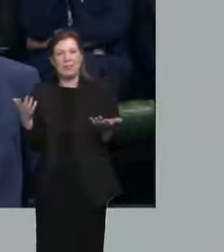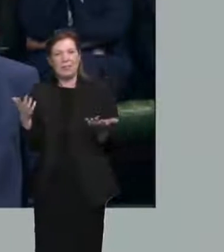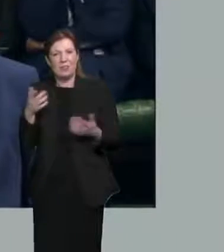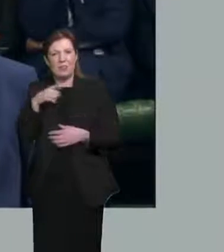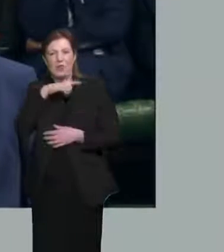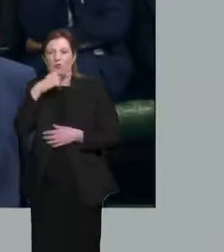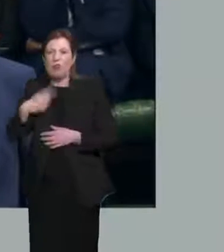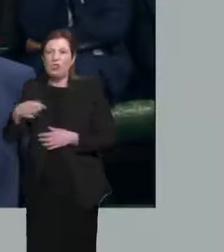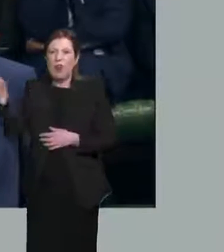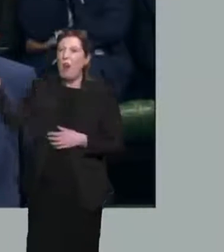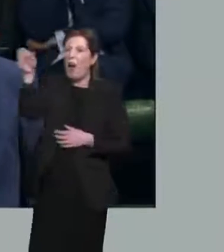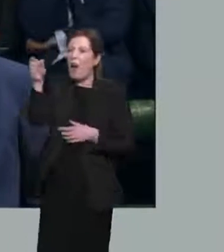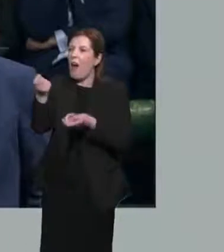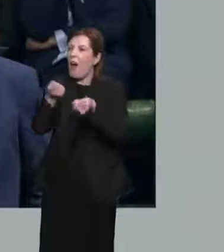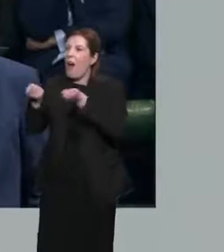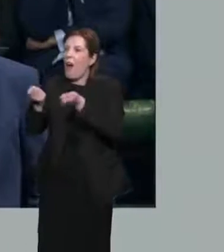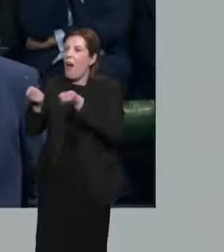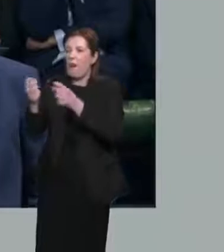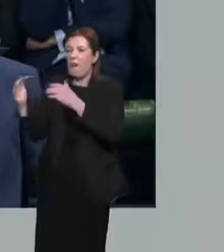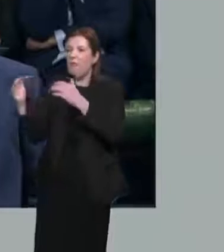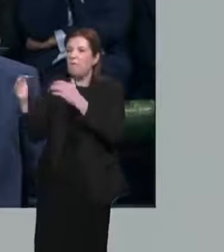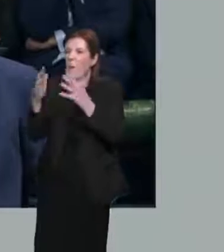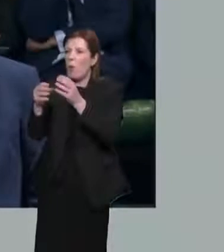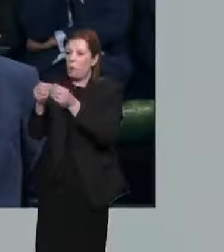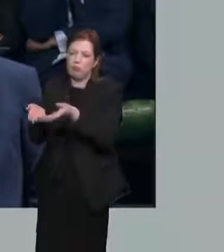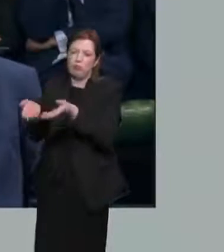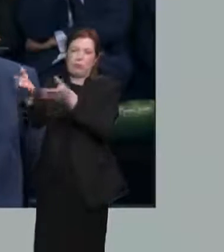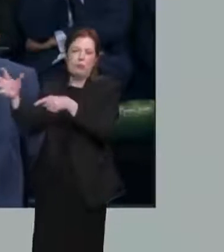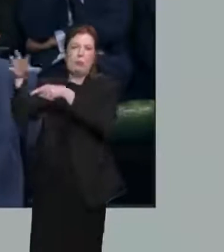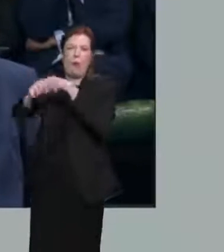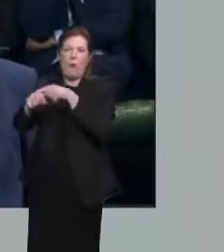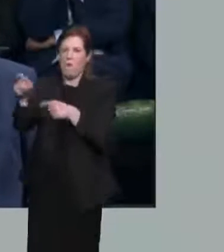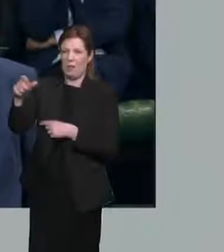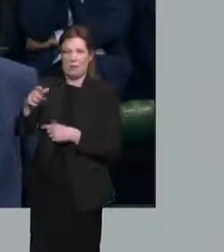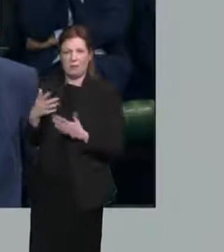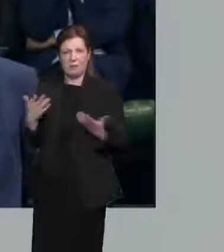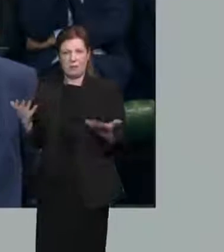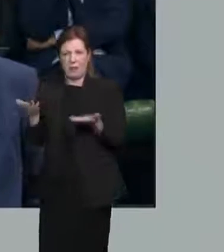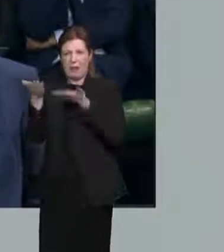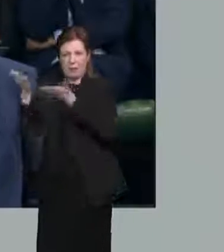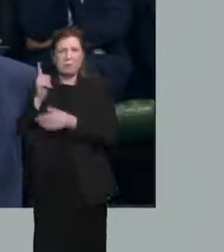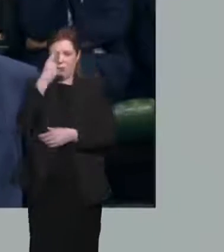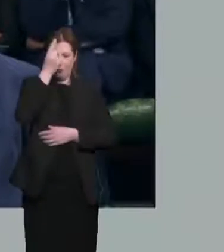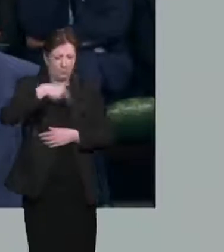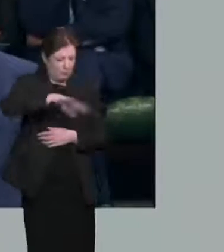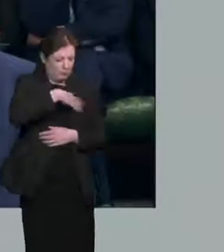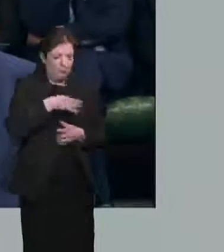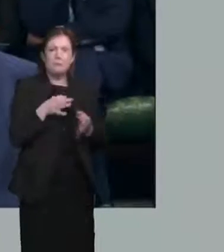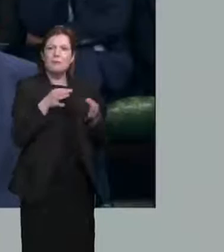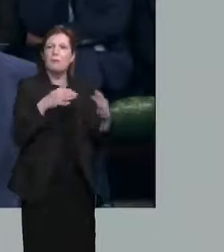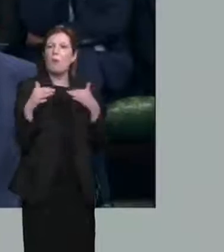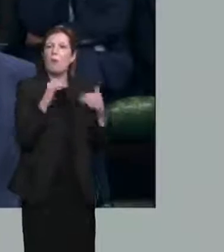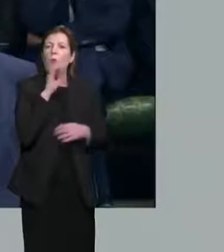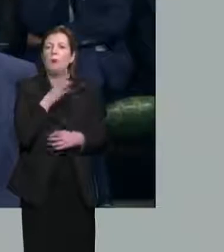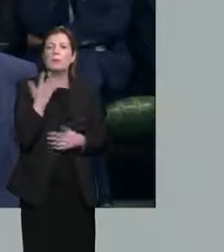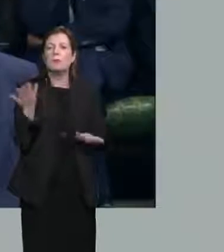Russian kleptocrats and people who are wanted for human rights abuses. Does the Prime Minister agree with me that now is